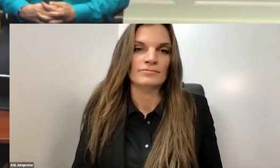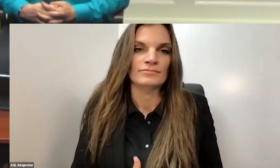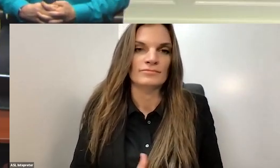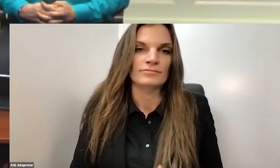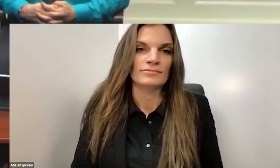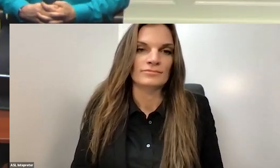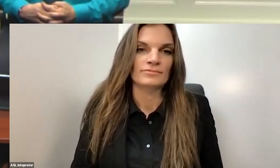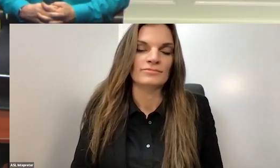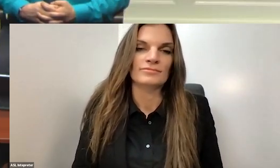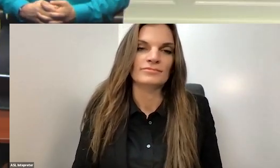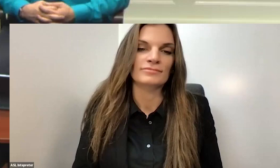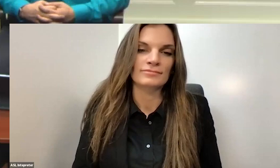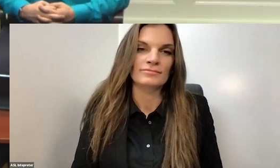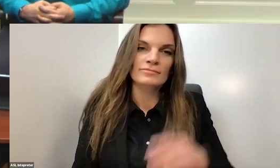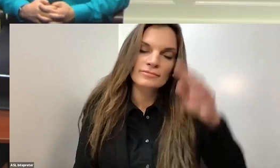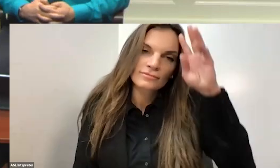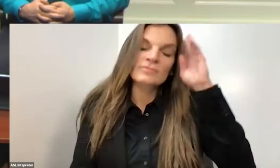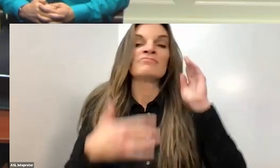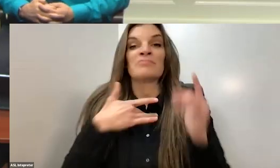really close to launch, right?